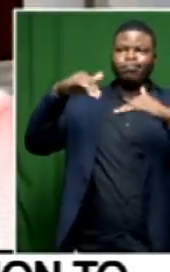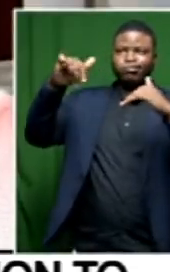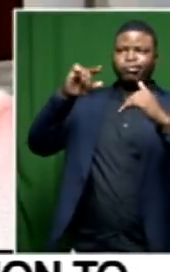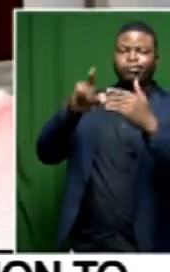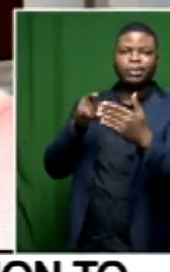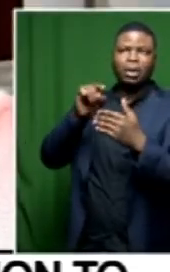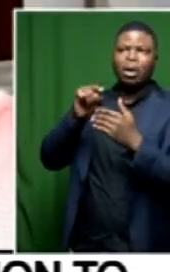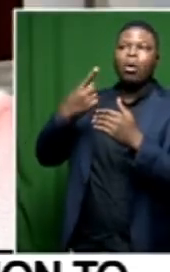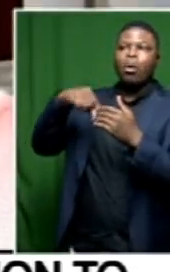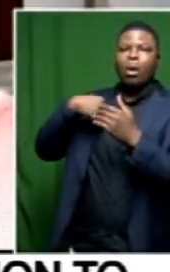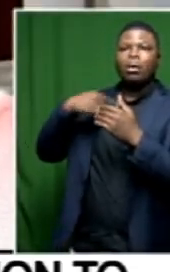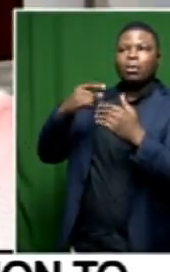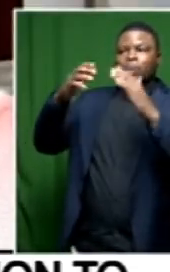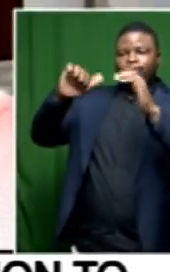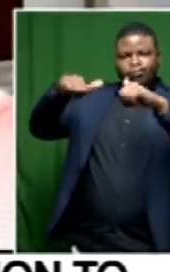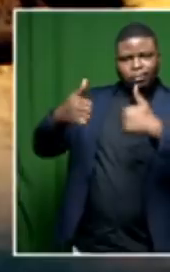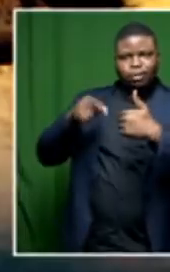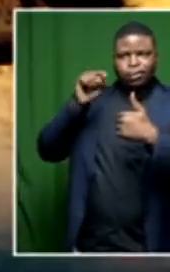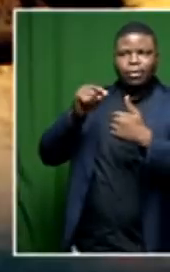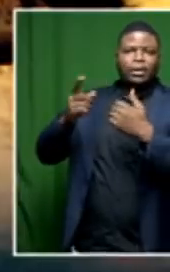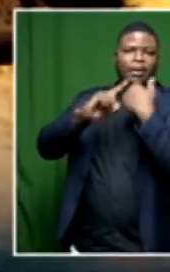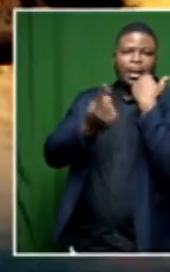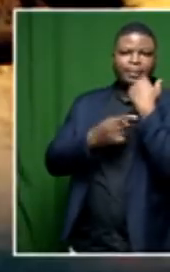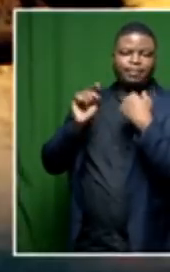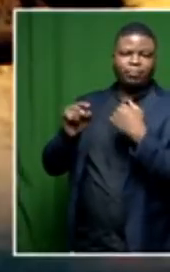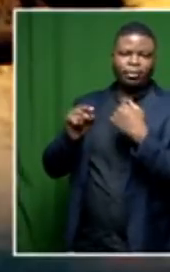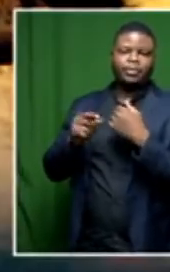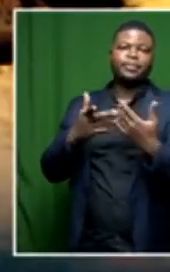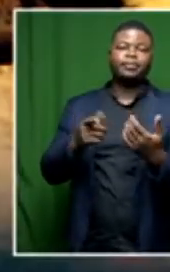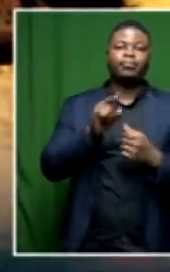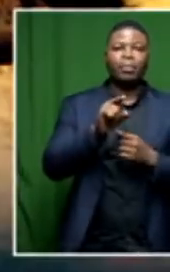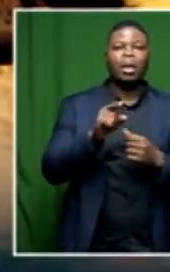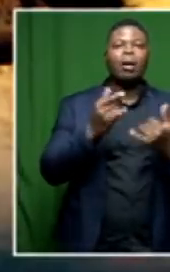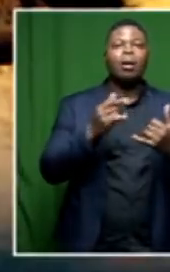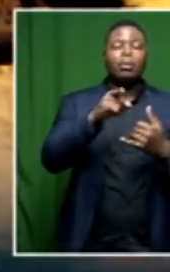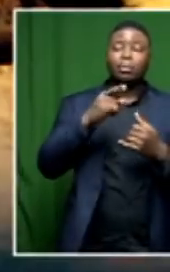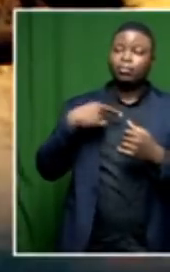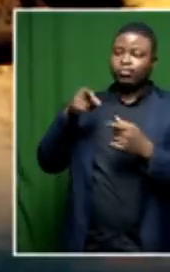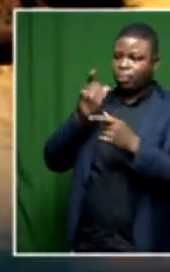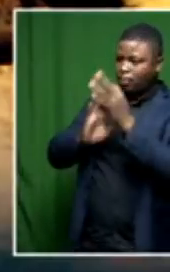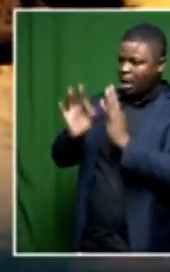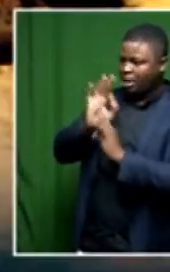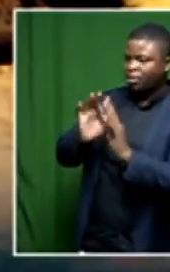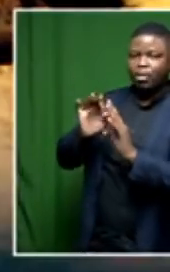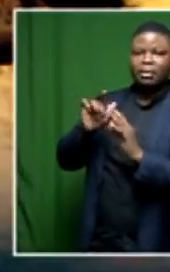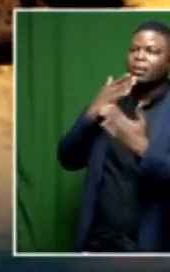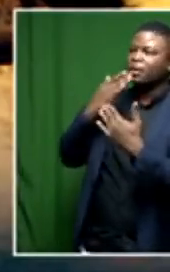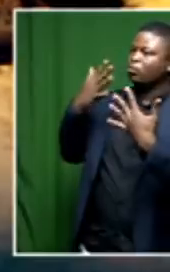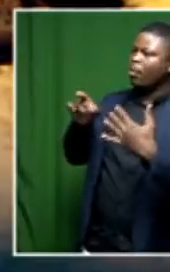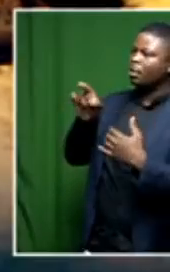Ethics Committee in Parliament, speaking to us about the Code of Ethics that cleared former Health Minister Dr Zweli Mkhize